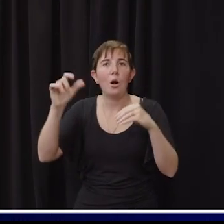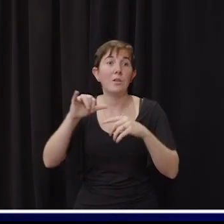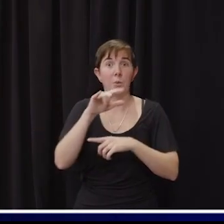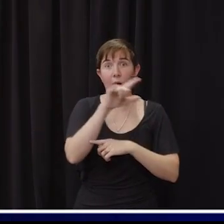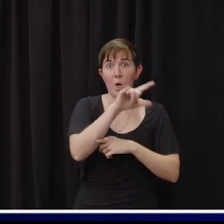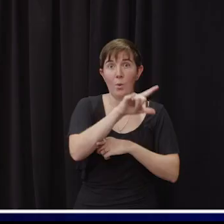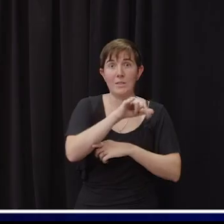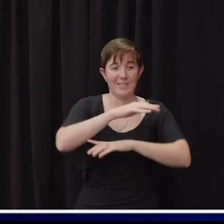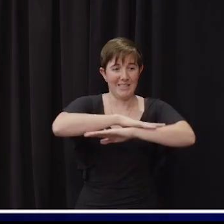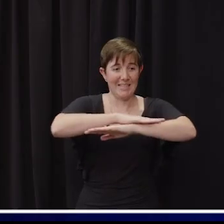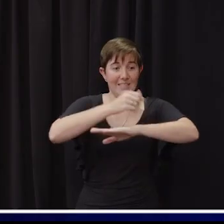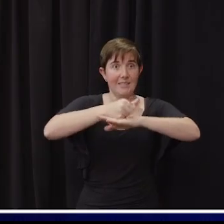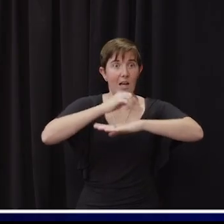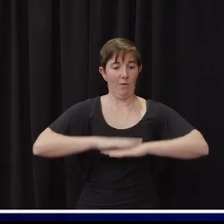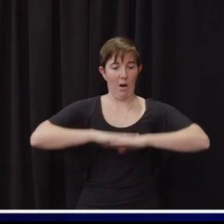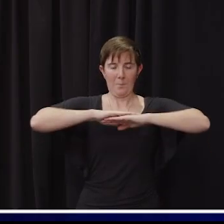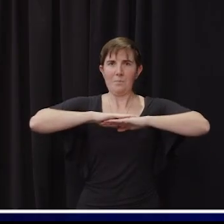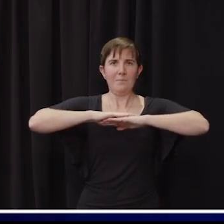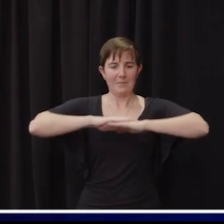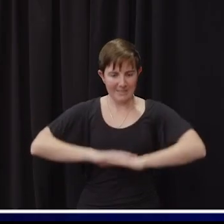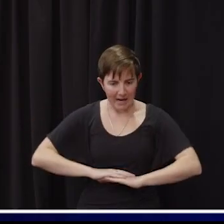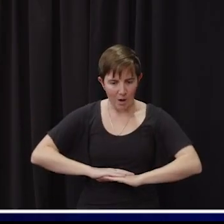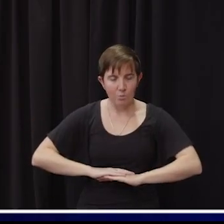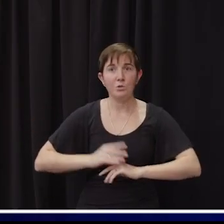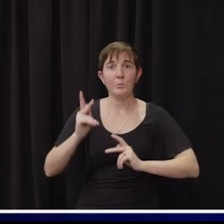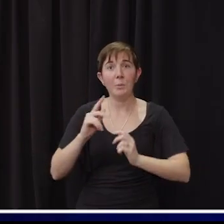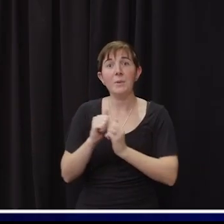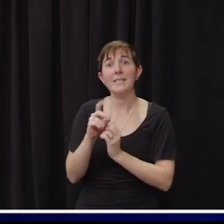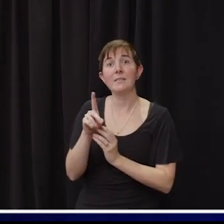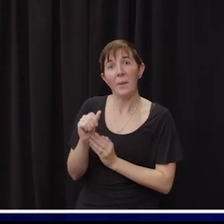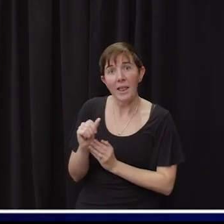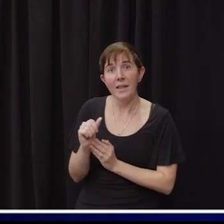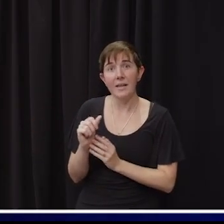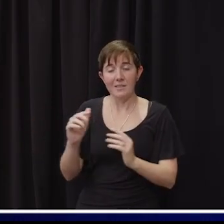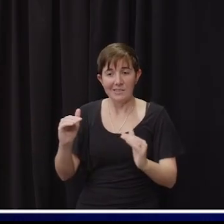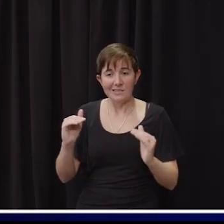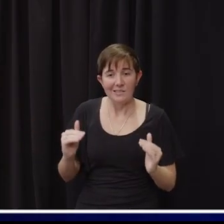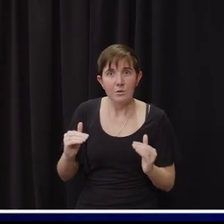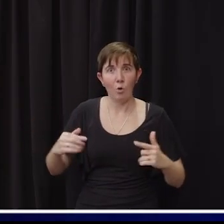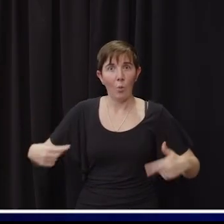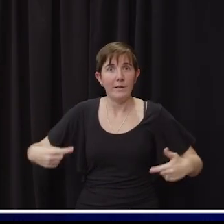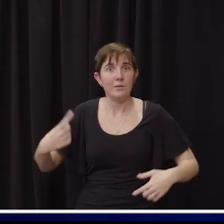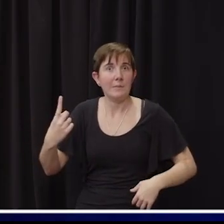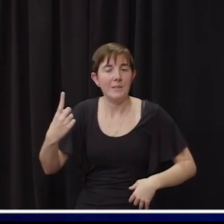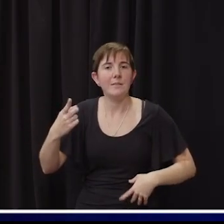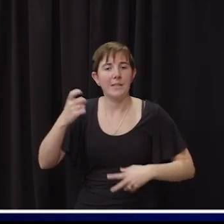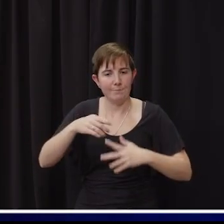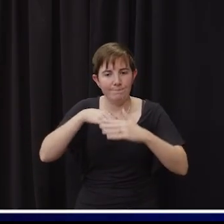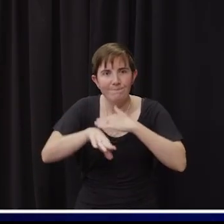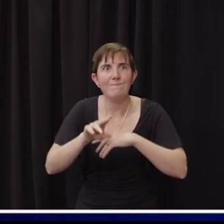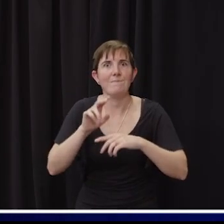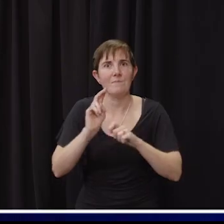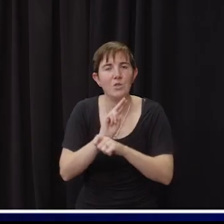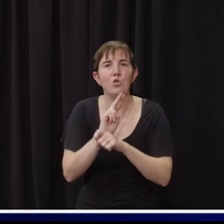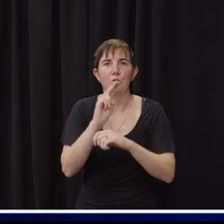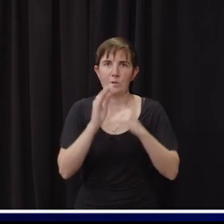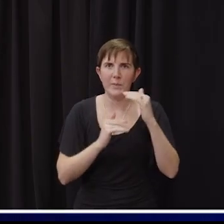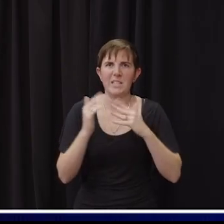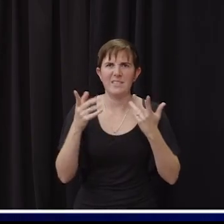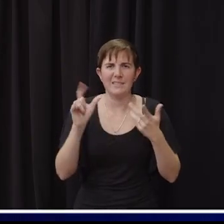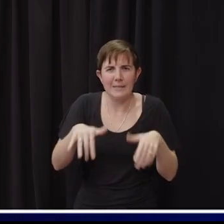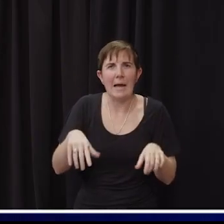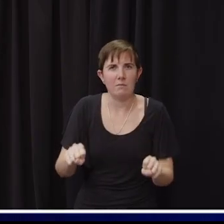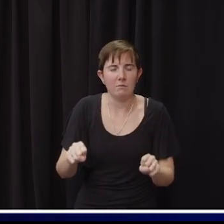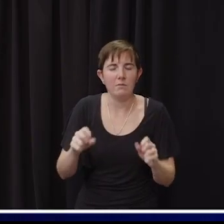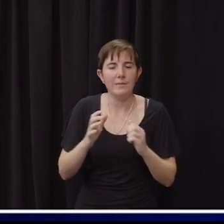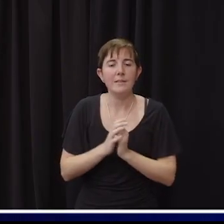airports. And so it allows people with disabilities to participate and make use of buildings.